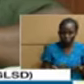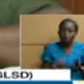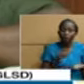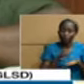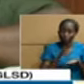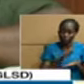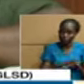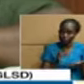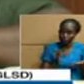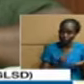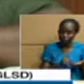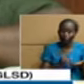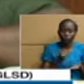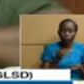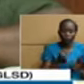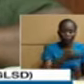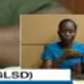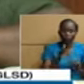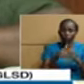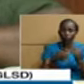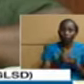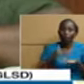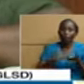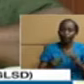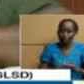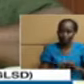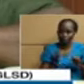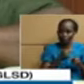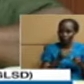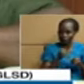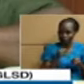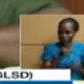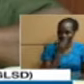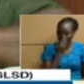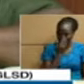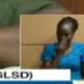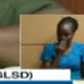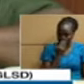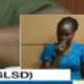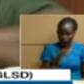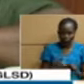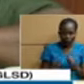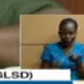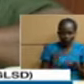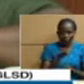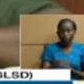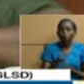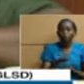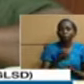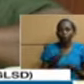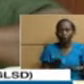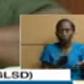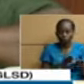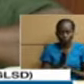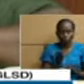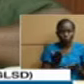document, and it will be guiding every stakeholder in this. The other area is about the realization that actually